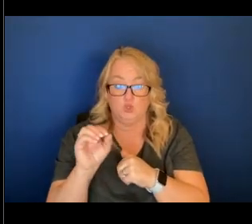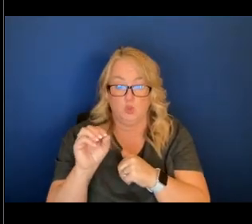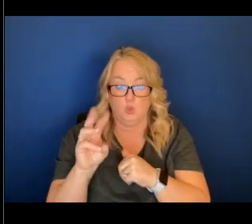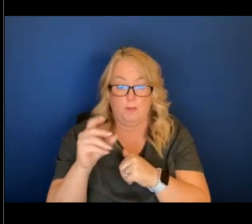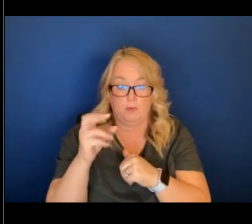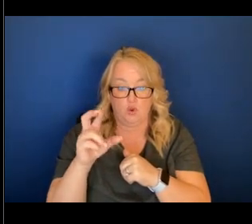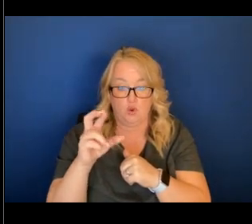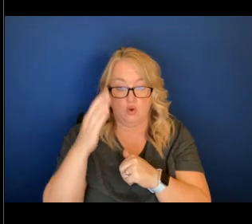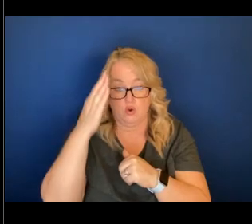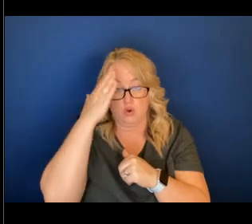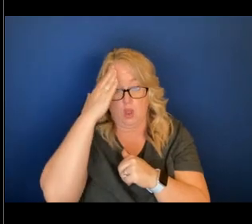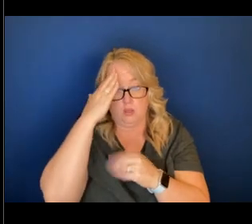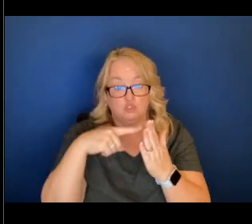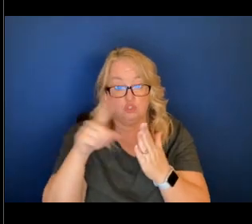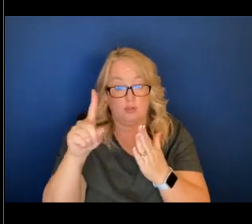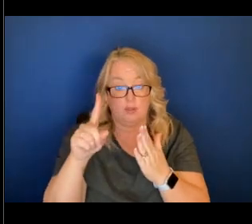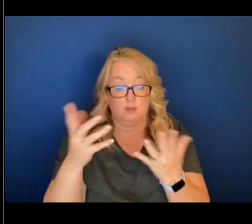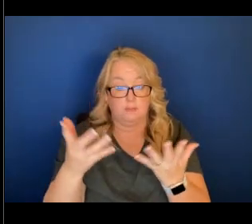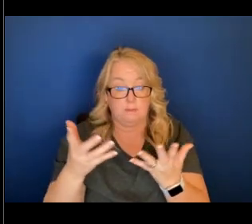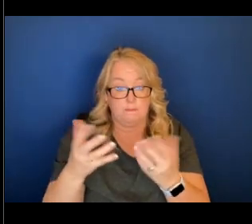GoToWebinar Knowledge Check questions.